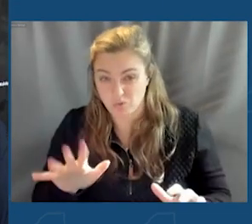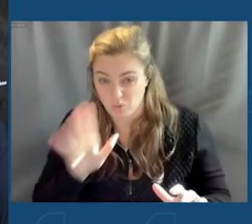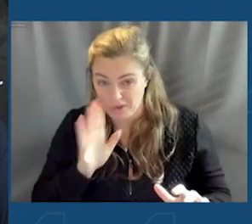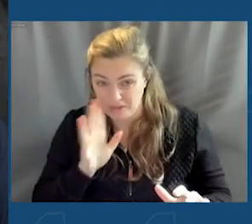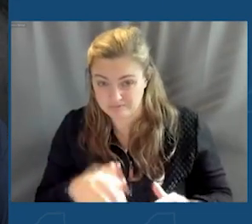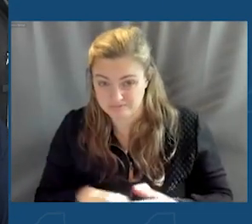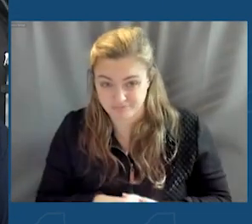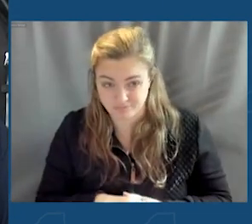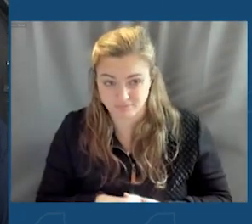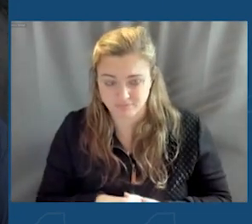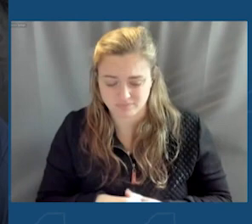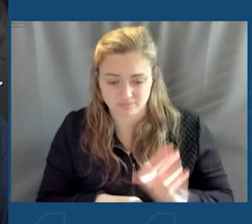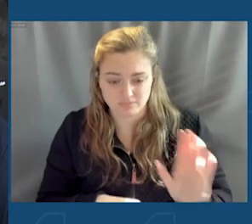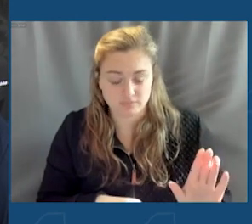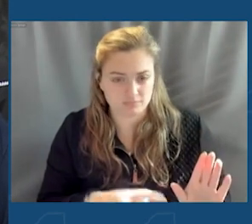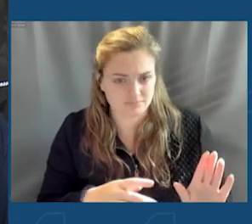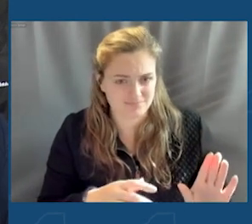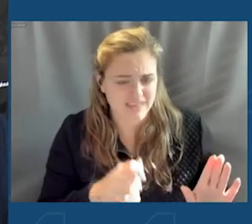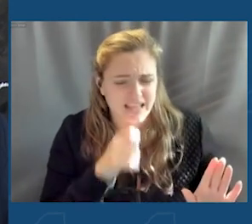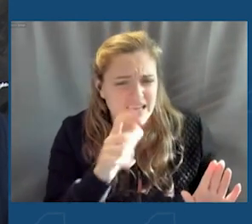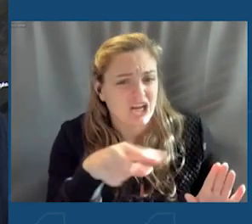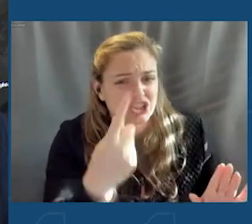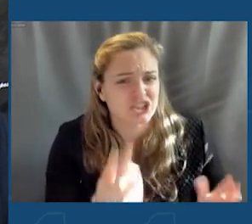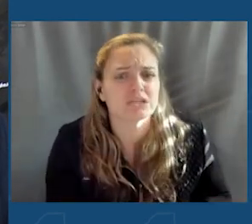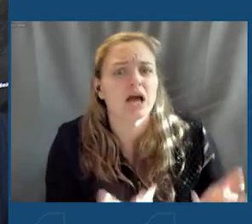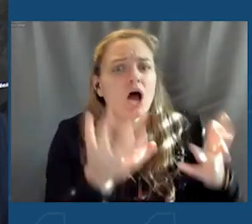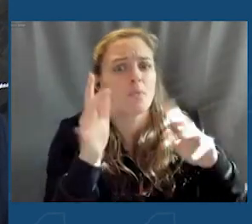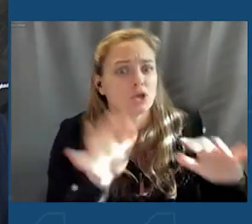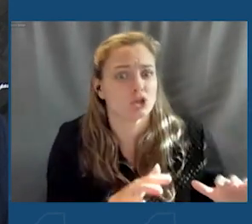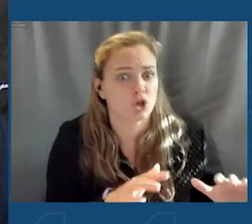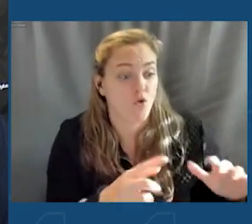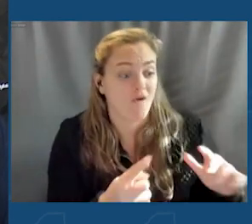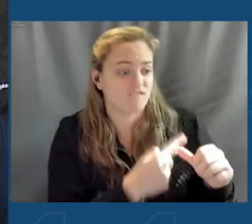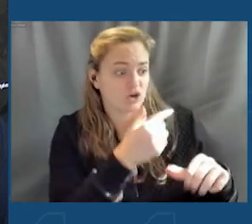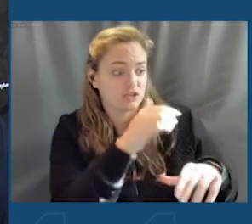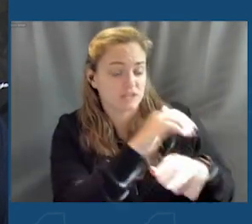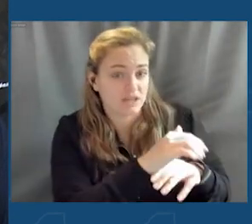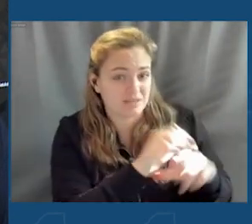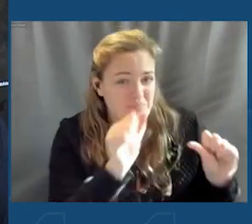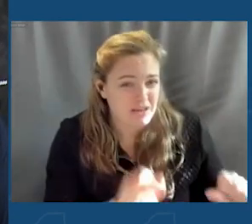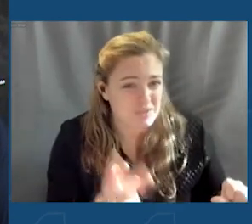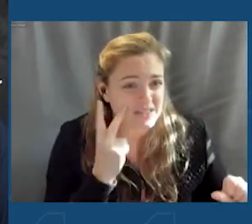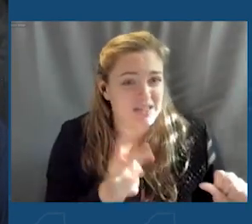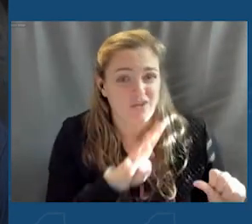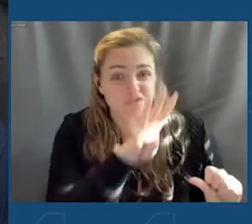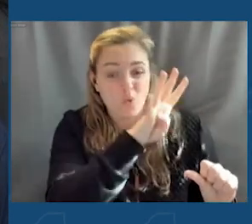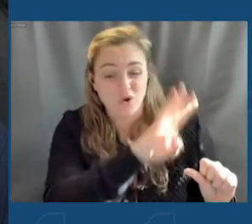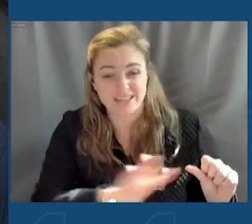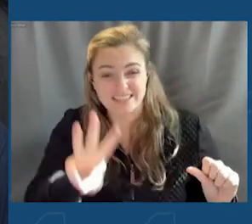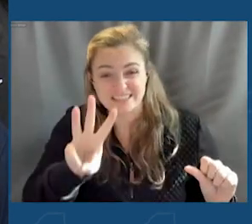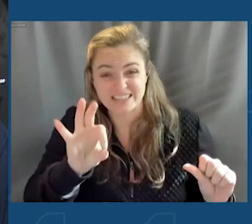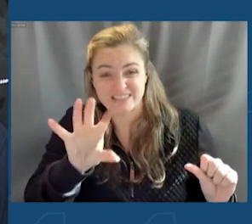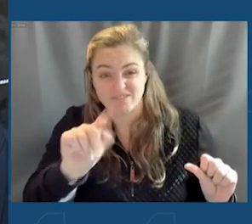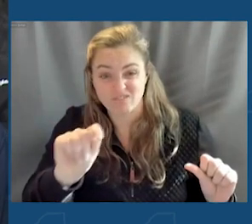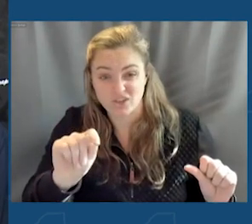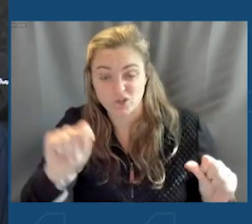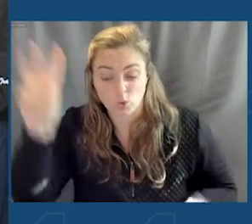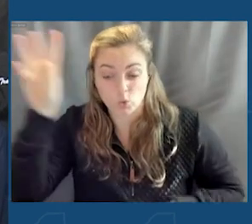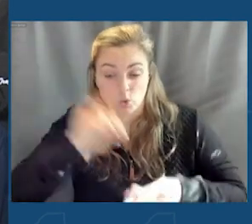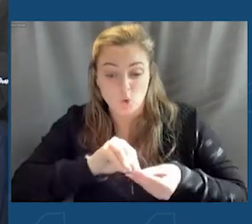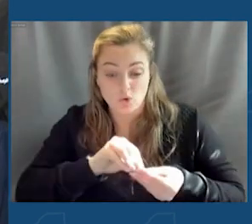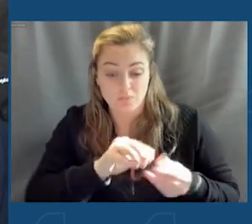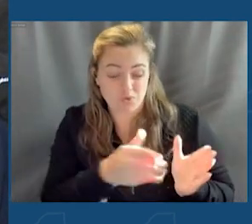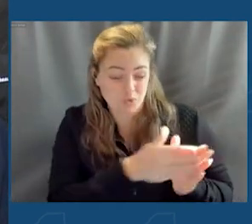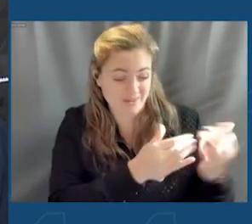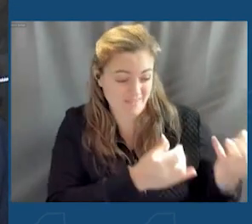And it's not just the volume, 2 to 4 feet the first night. We could possibly see anywhere from 4 to 6 feet total between now and Sunday. It